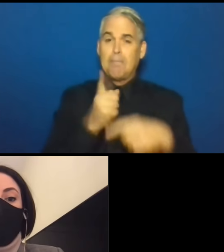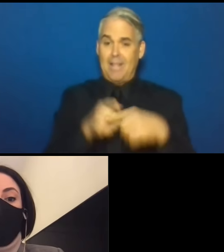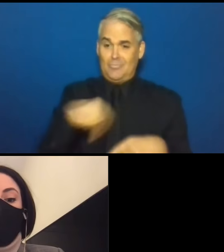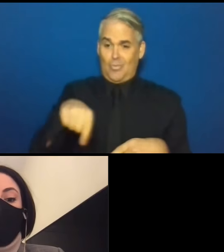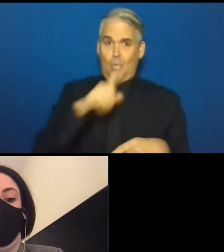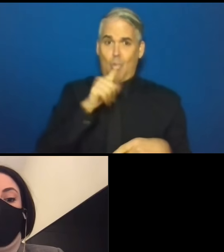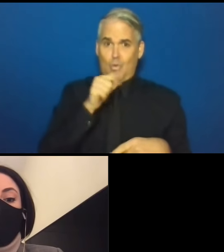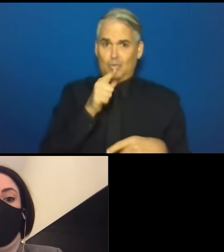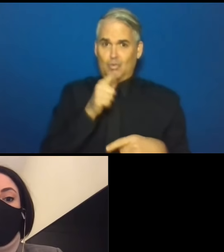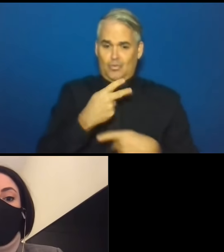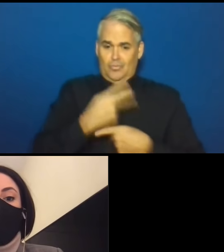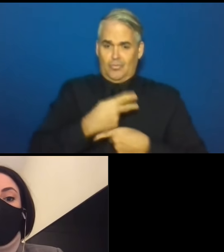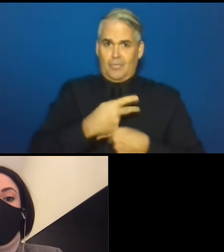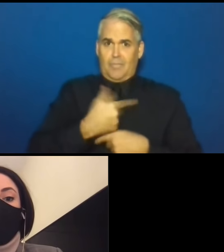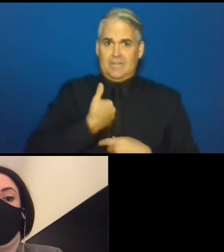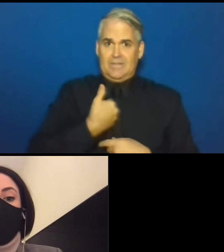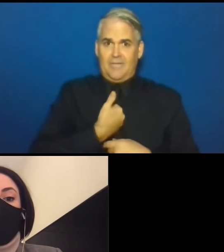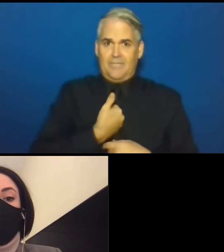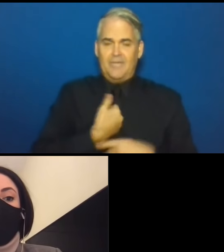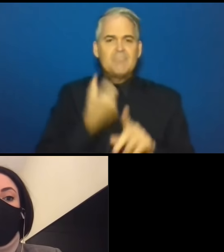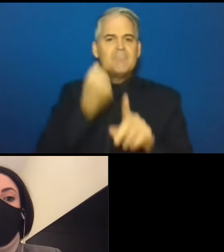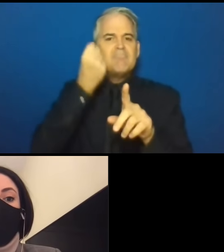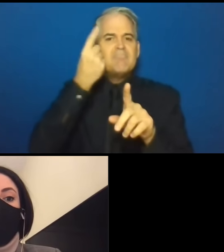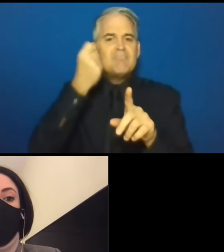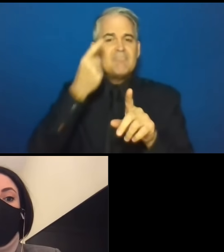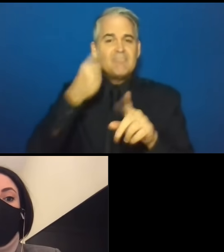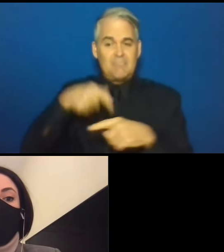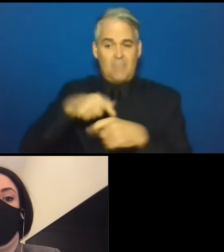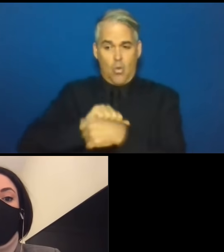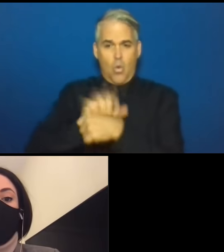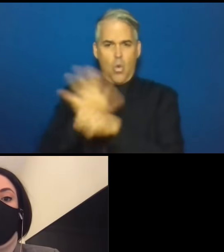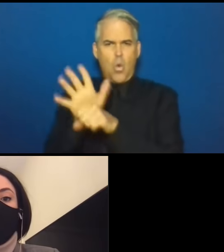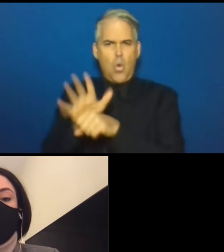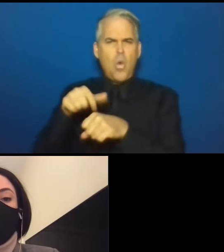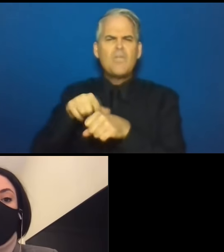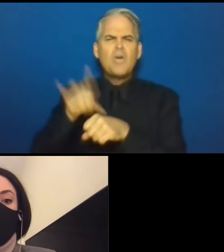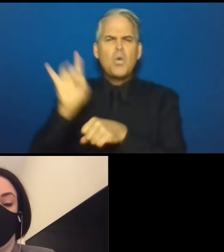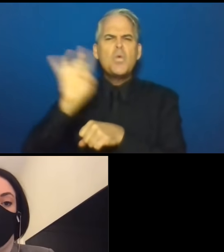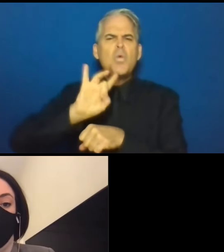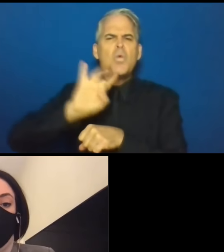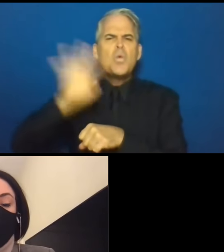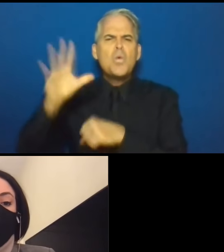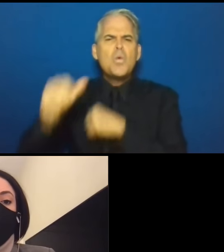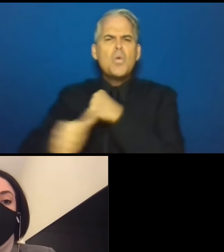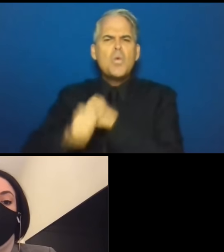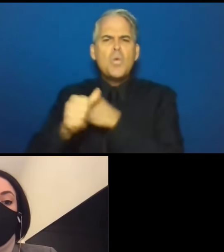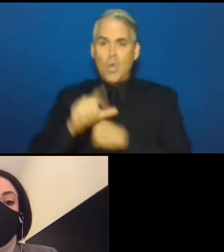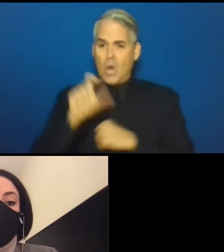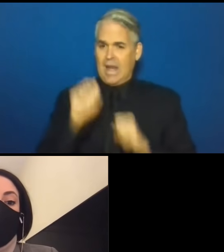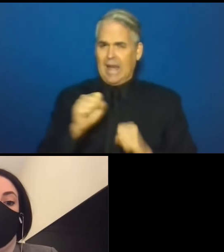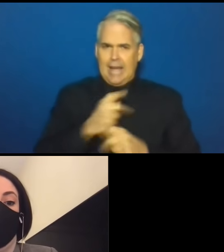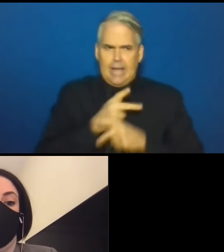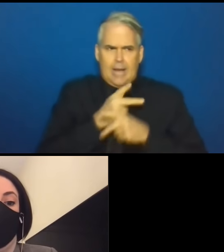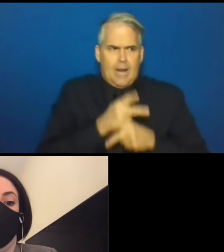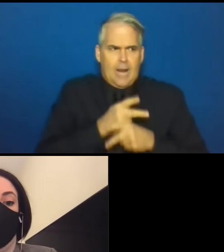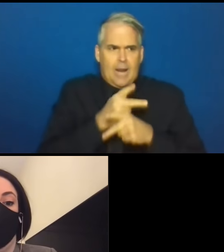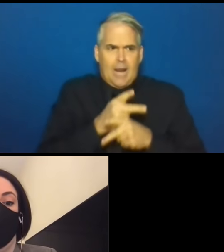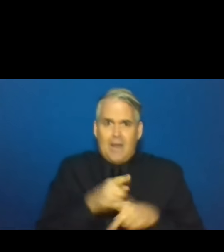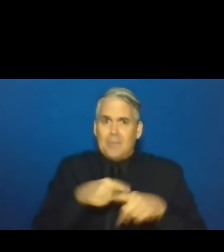that. But this disease is nothing to mess around with. You can take all the precautions and still be infected. It is